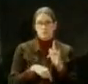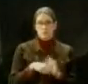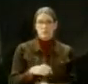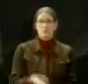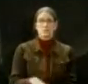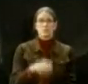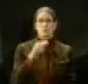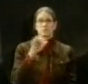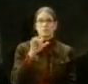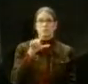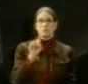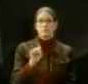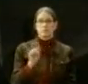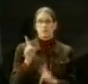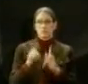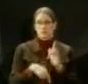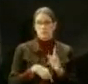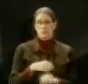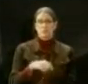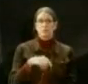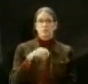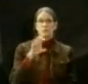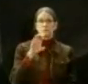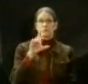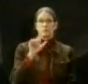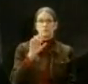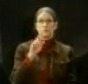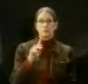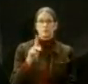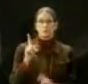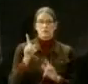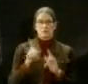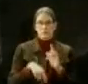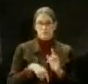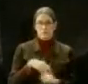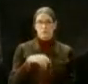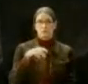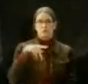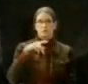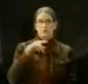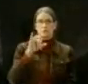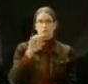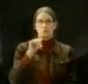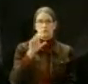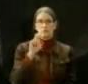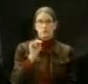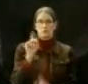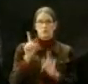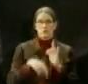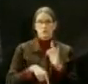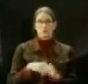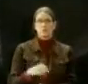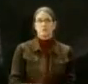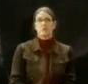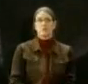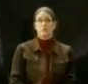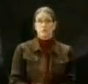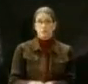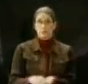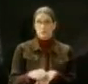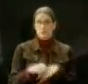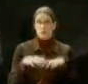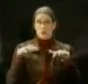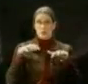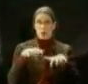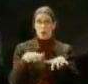Pass. Commissioner Mills. Pass. Mr. Clark. Pass. Mr. Pinkston. Pass. Does the floor wish